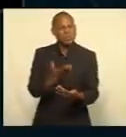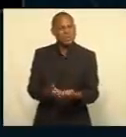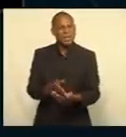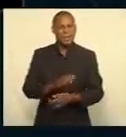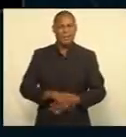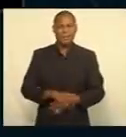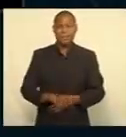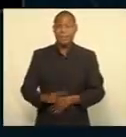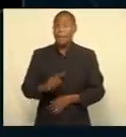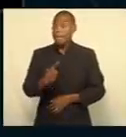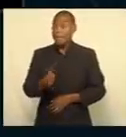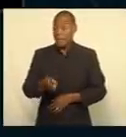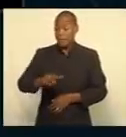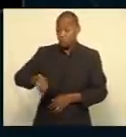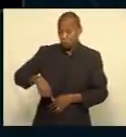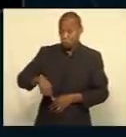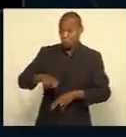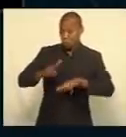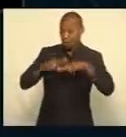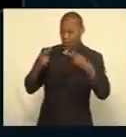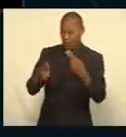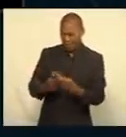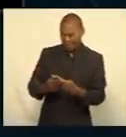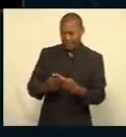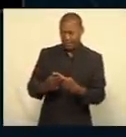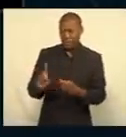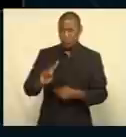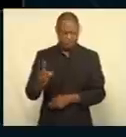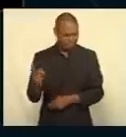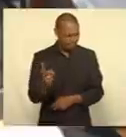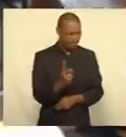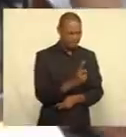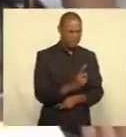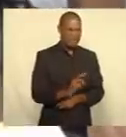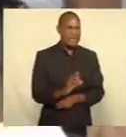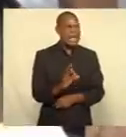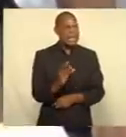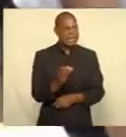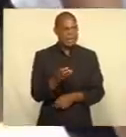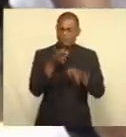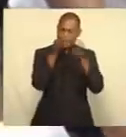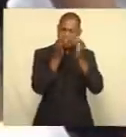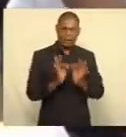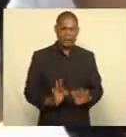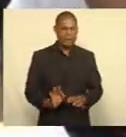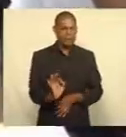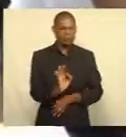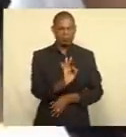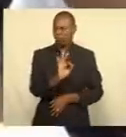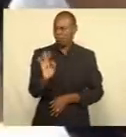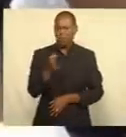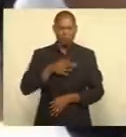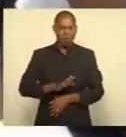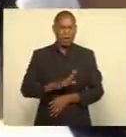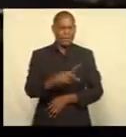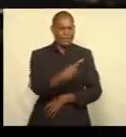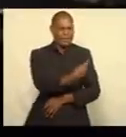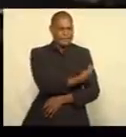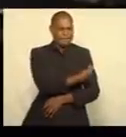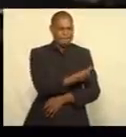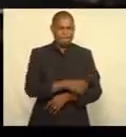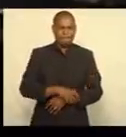family that doesn't want to be identified says some family members have decided not to get vaccinated. After that